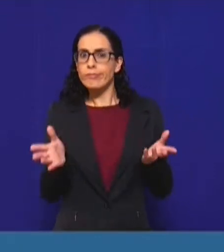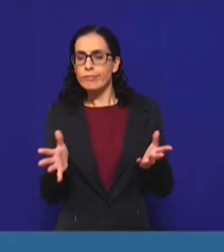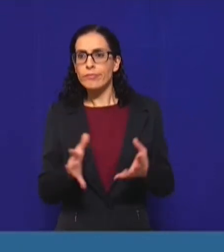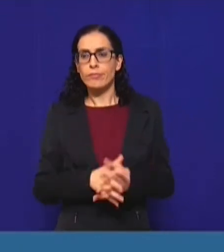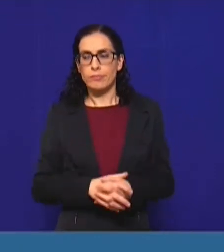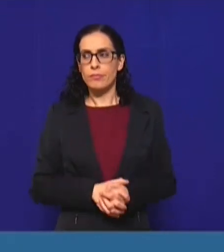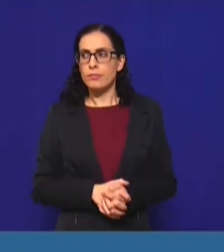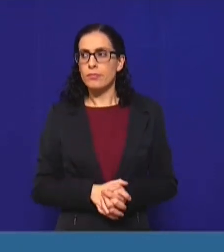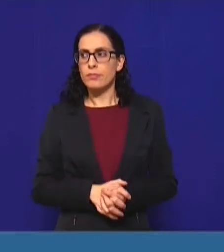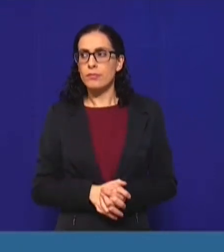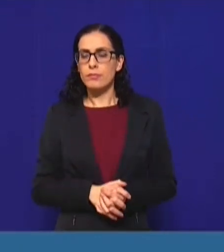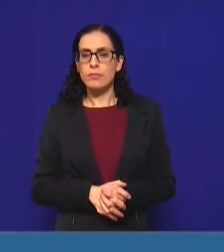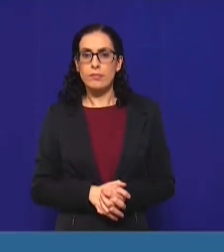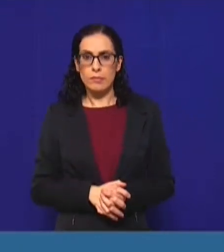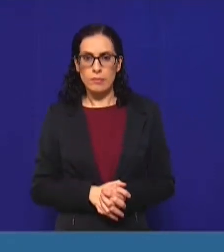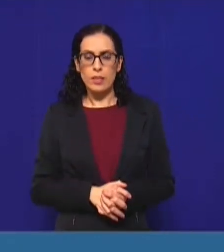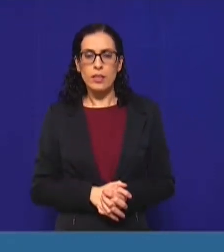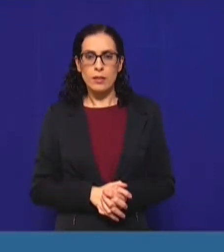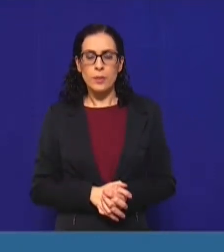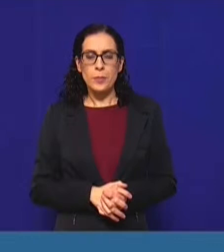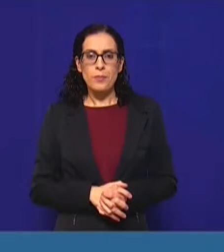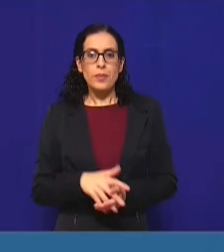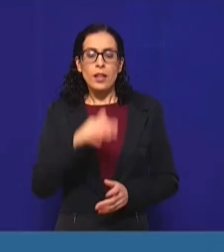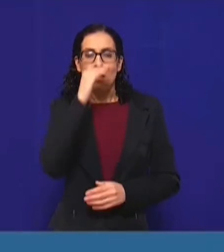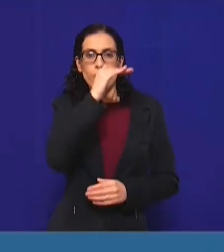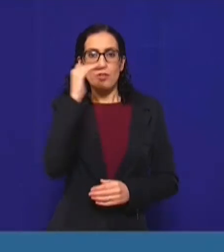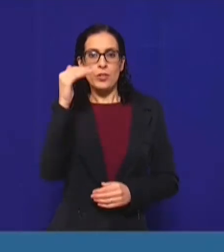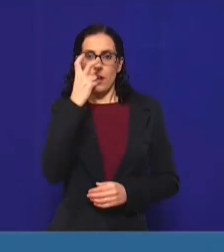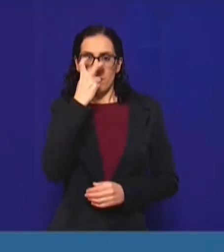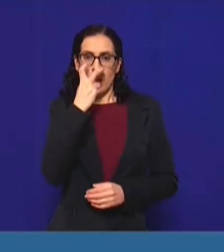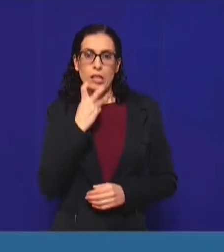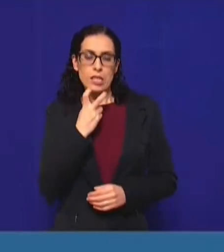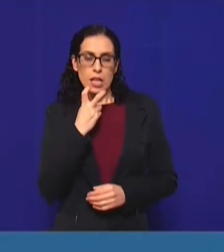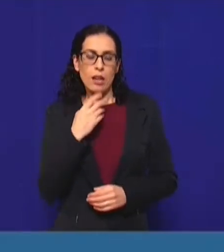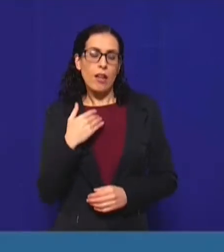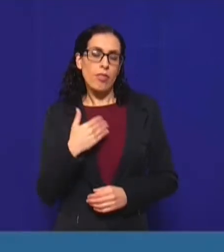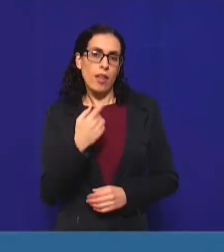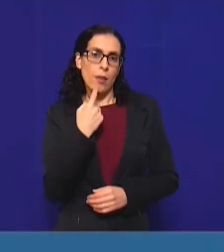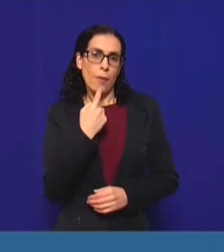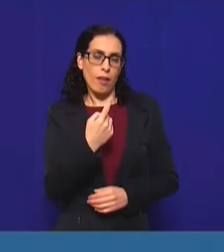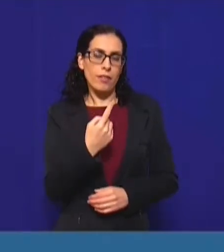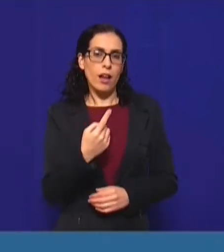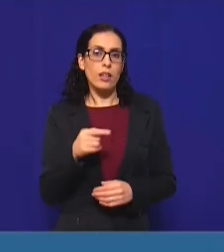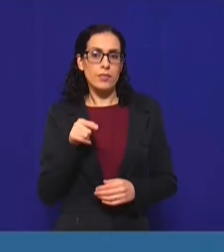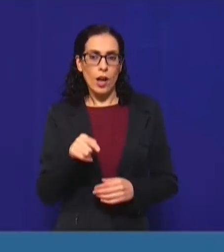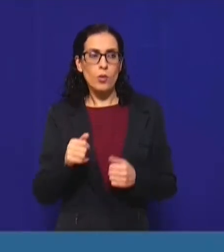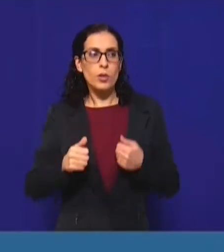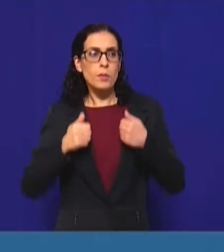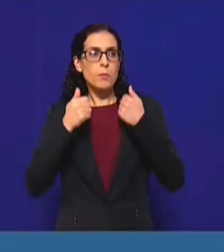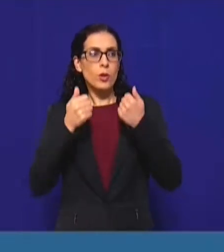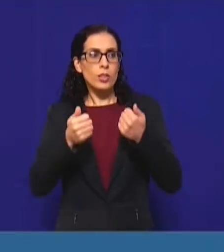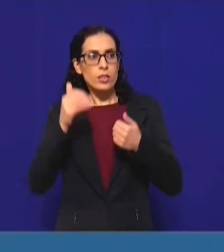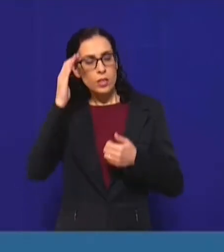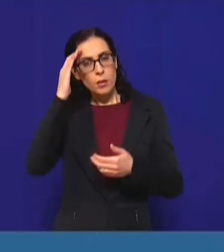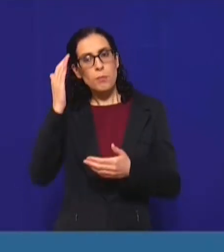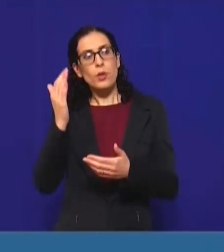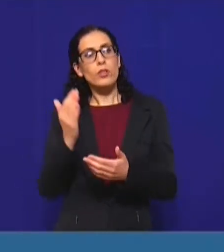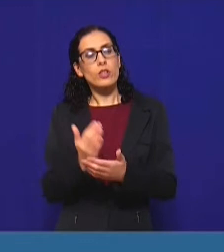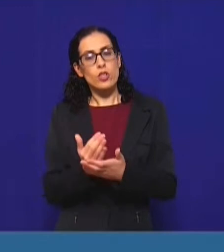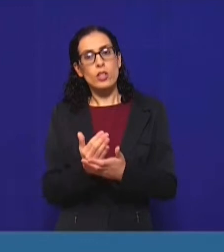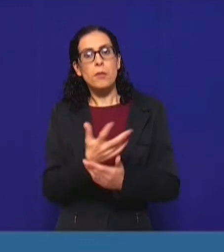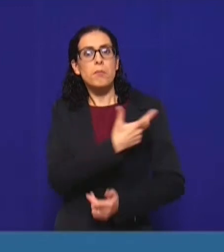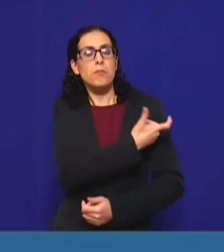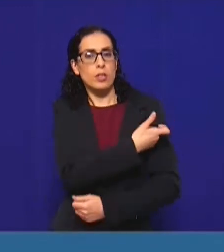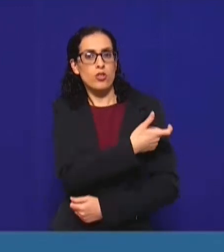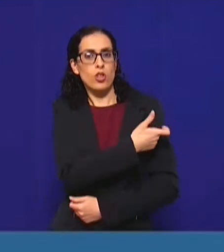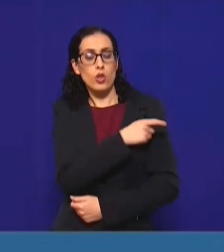aħna fid-djar tal-anzjani dejjem rajna li hemmhekk huwa importanti li dawn jiġu protetti permezz ta' tilqim u kien